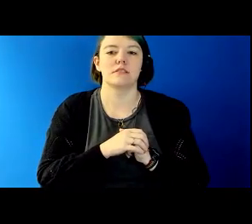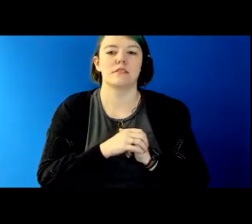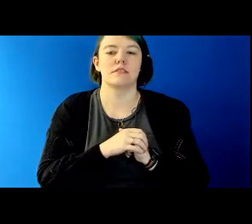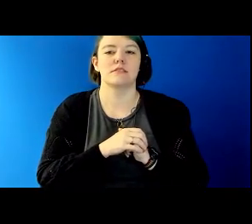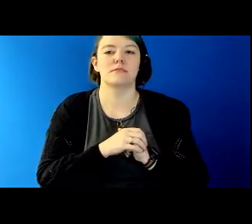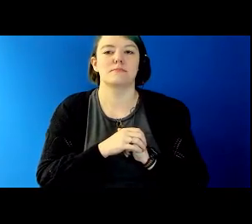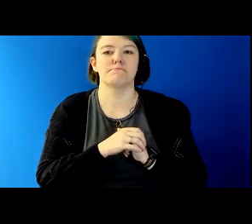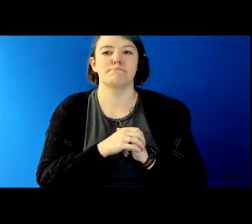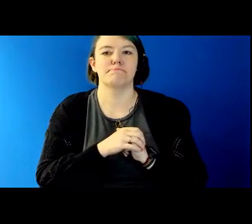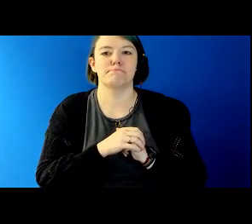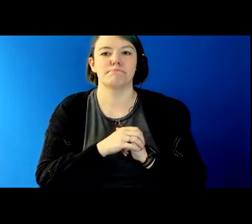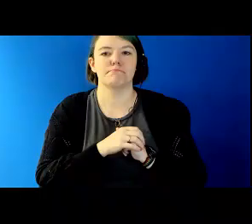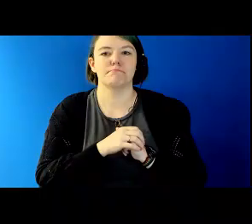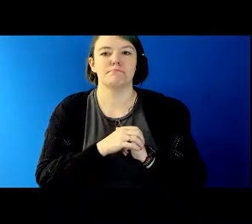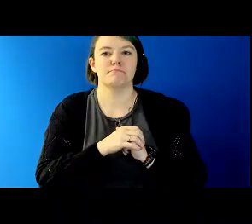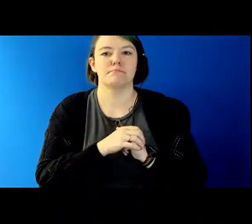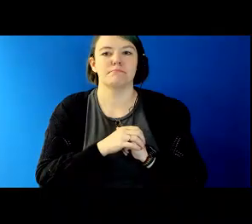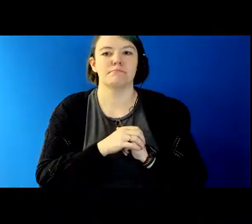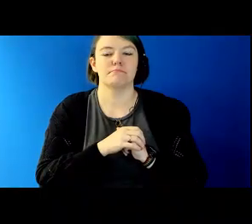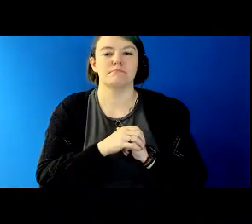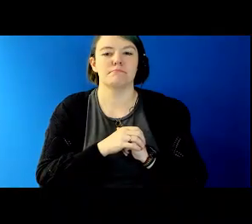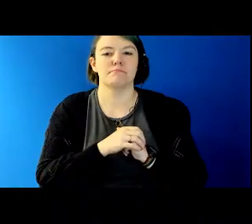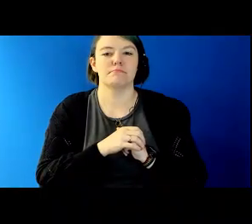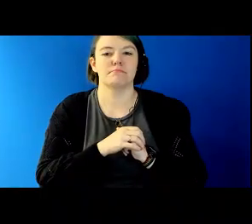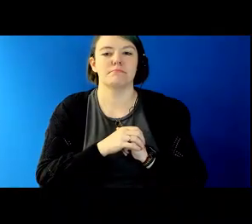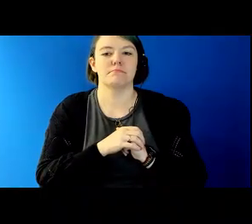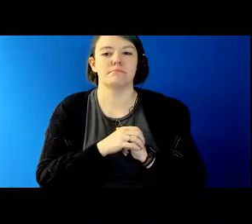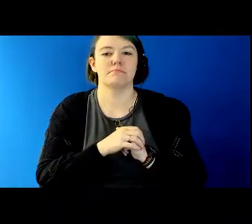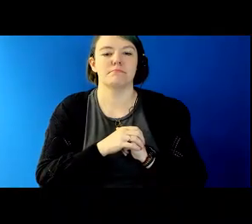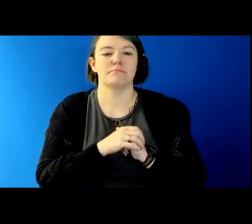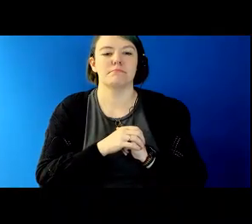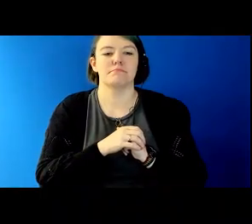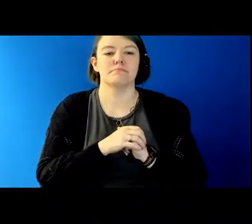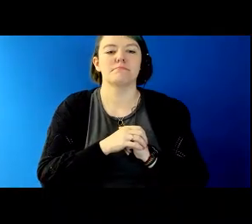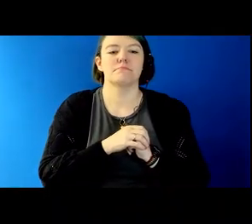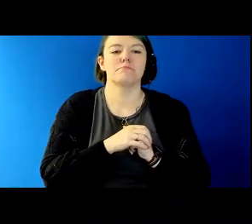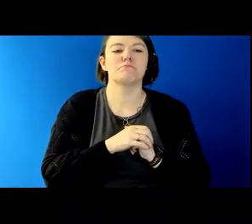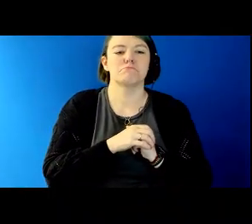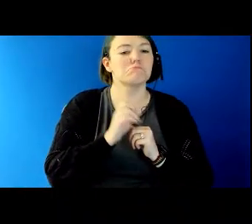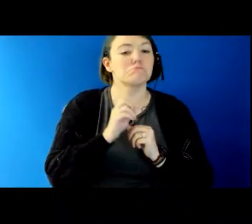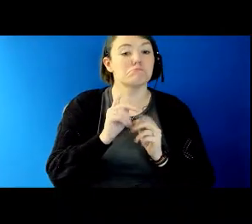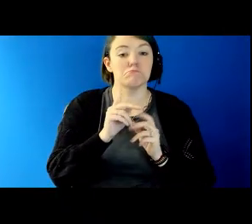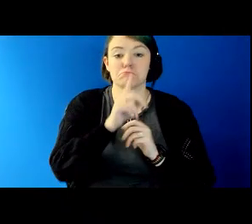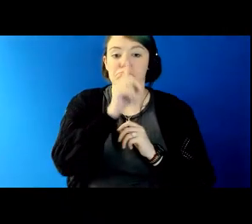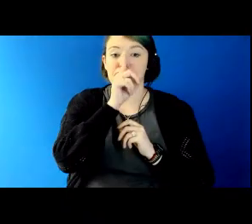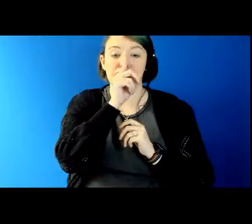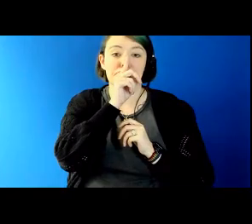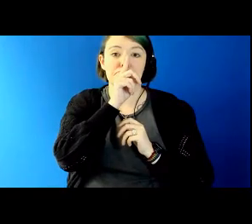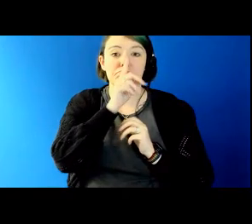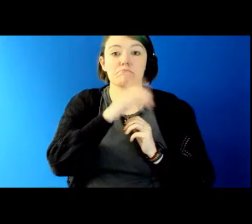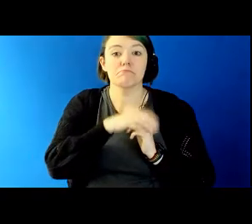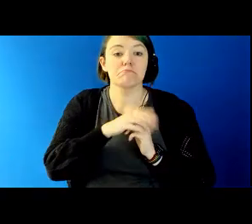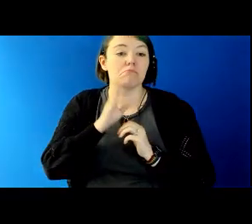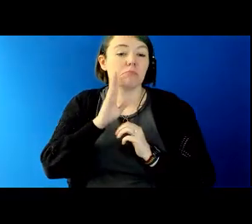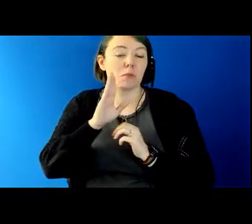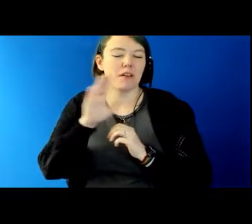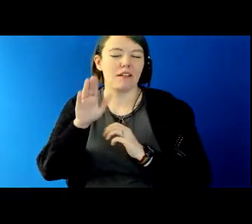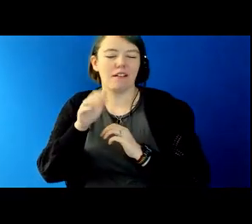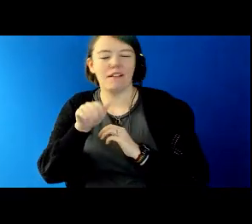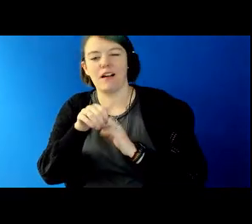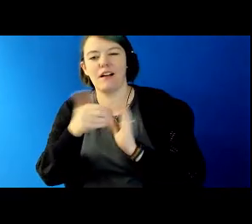Let's go ahead and get back to it, and we'll have another Q&A session later too. Sounds